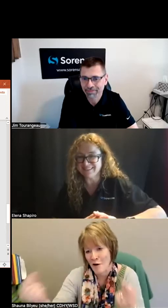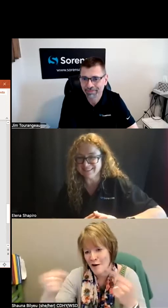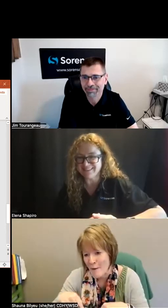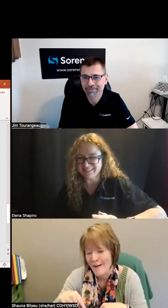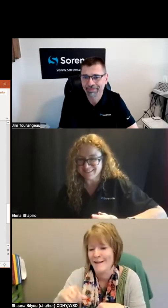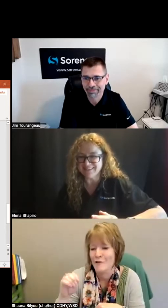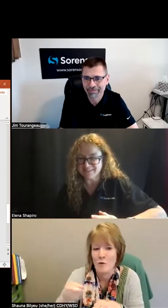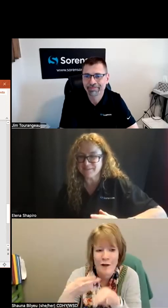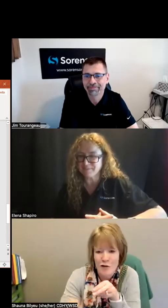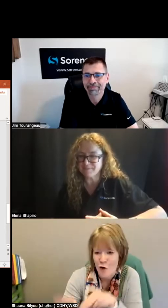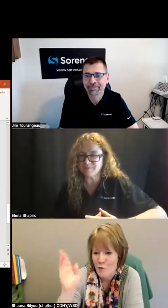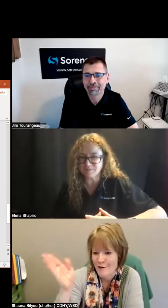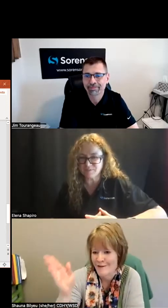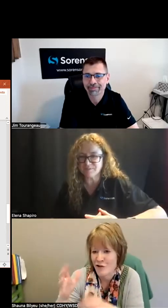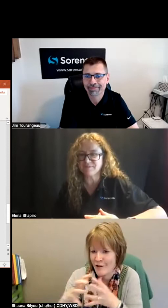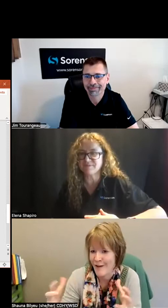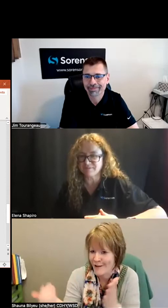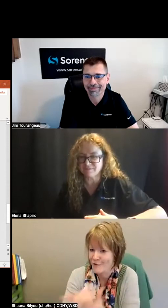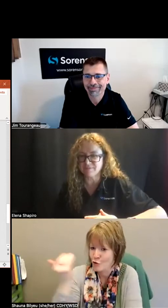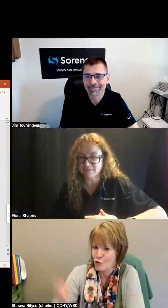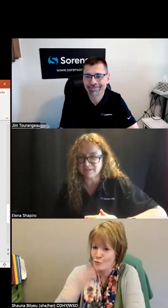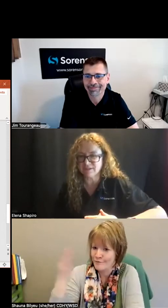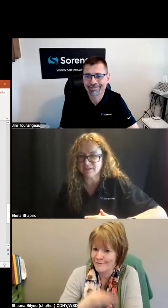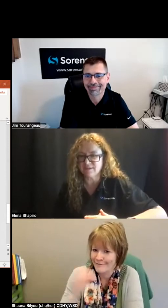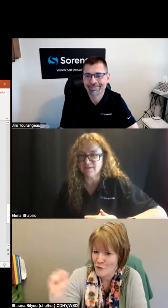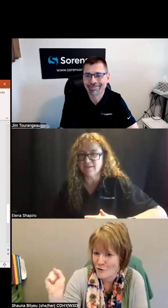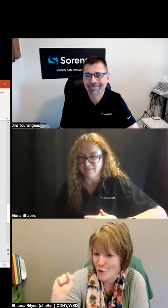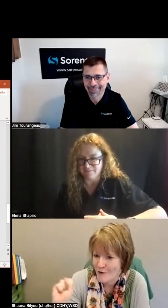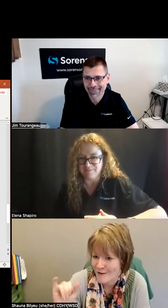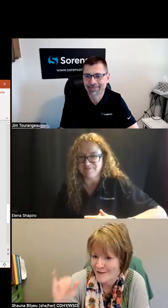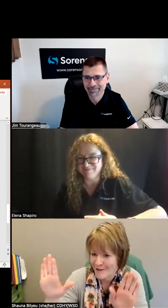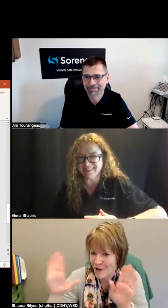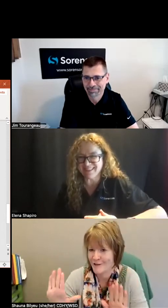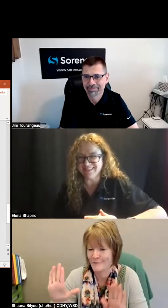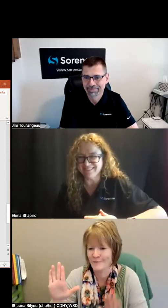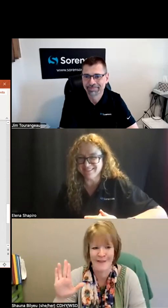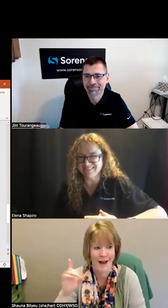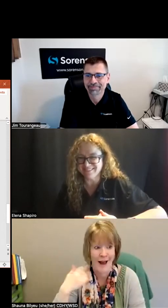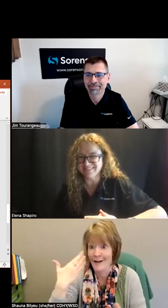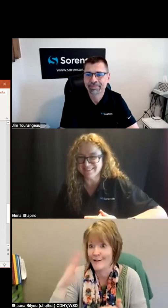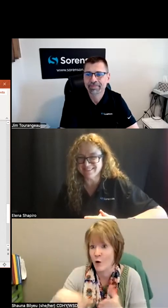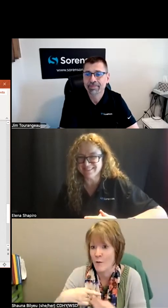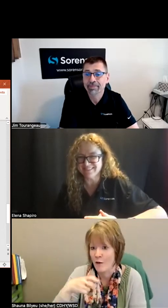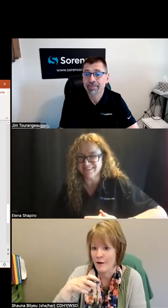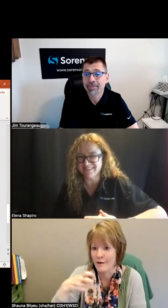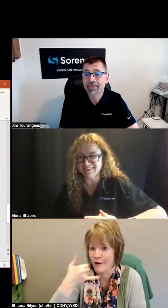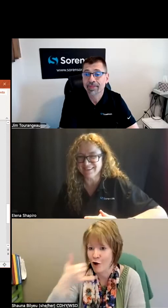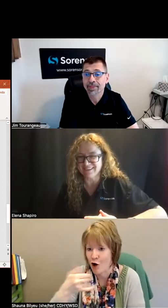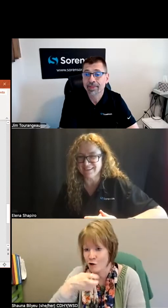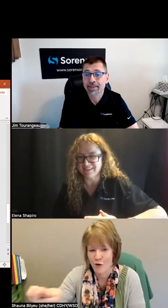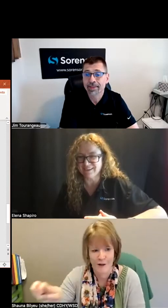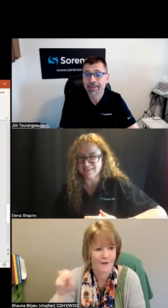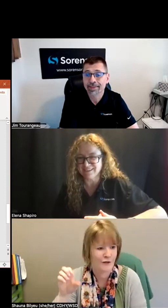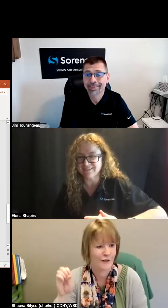Mrs. Shauna, thank you so much for being with us today and for your brief presentation. This is great to see all of the new advances in science and